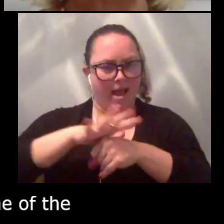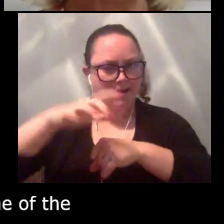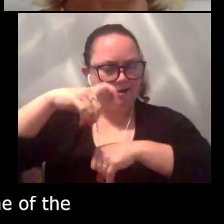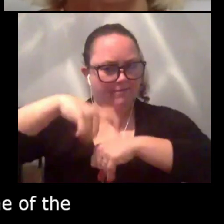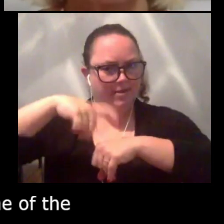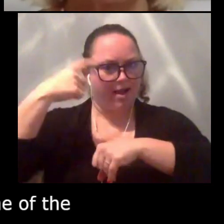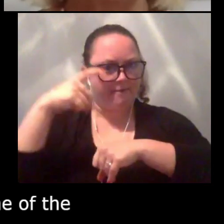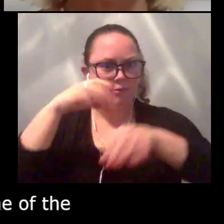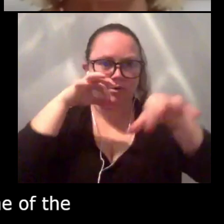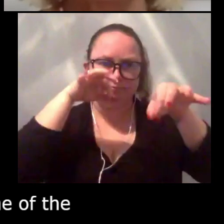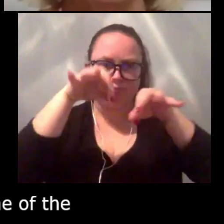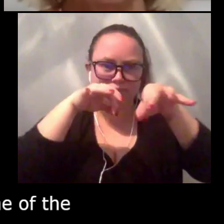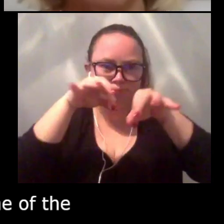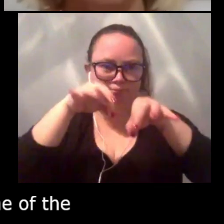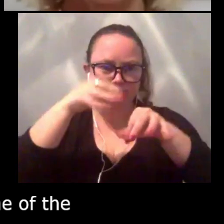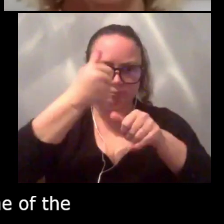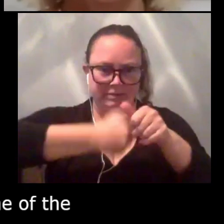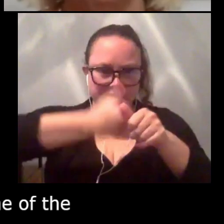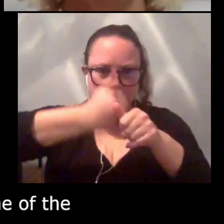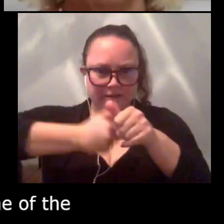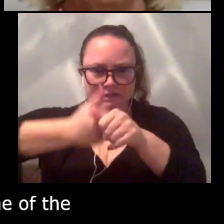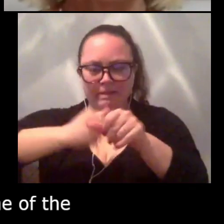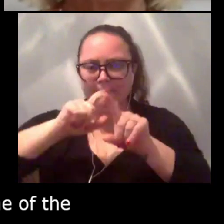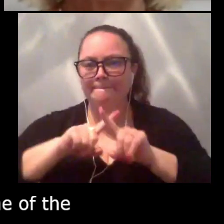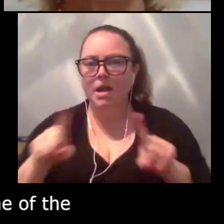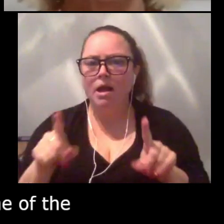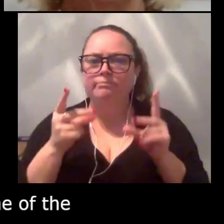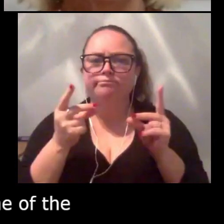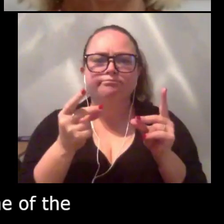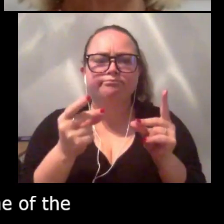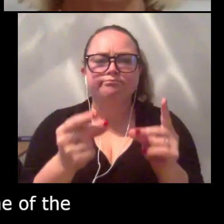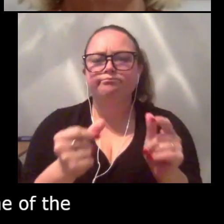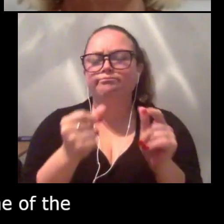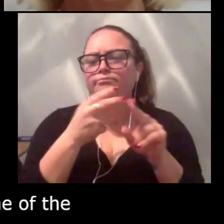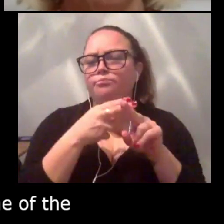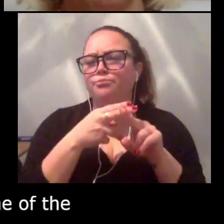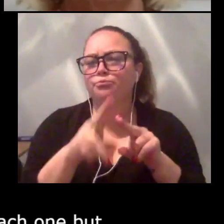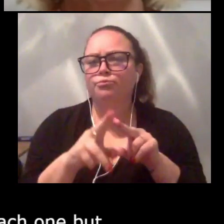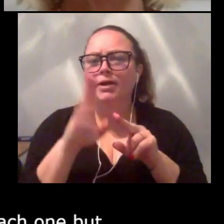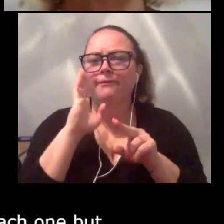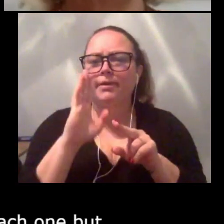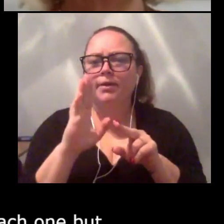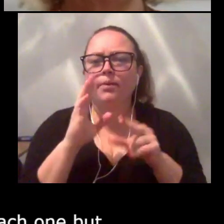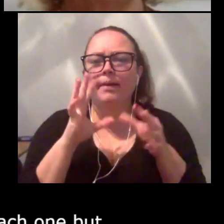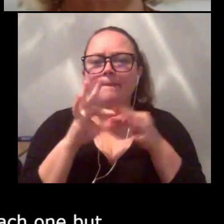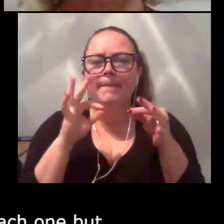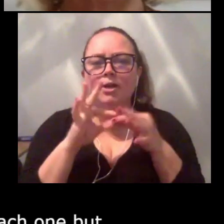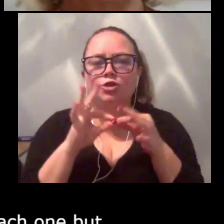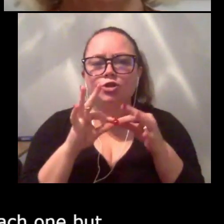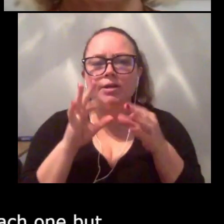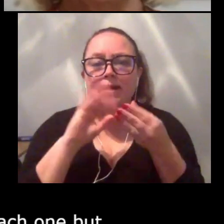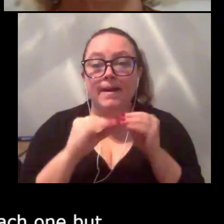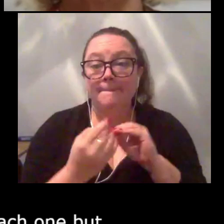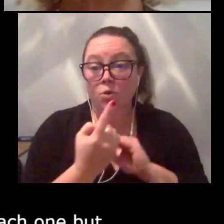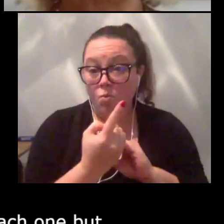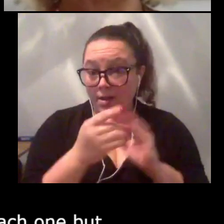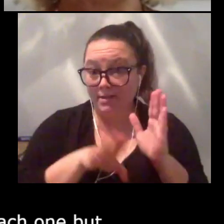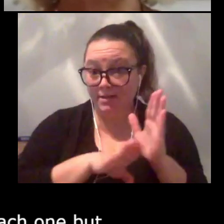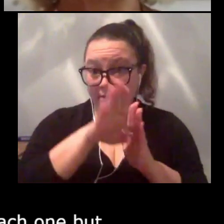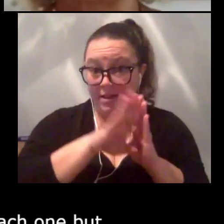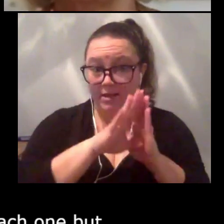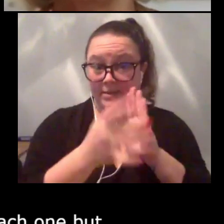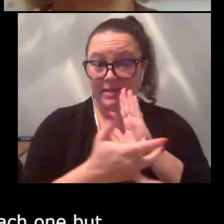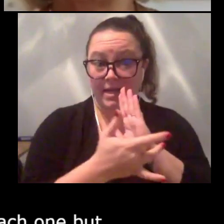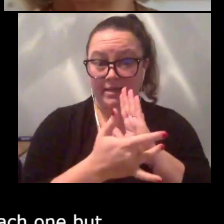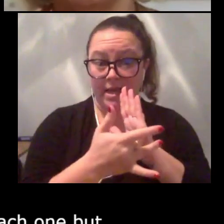but I will just quickly mention the one is to develop technologies that